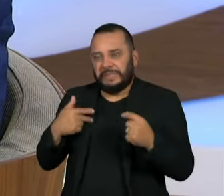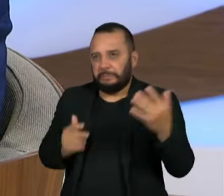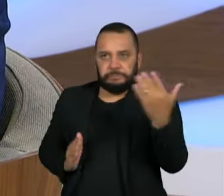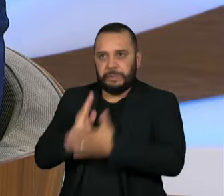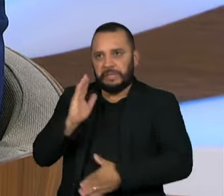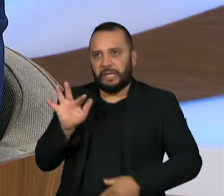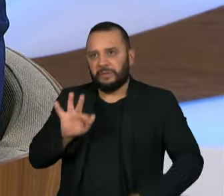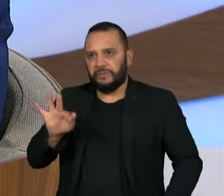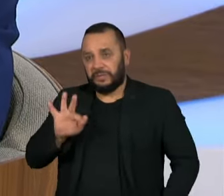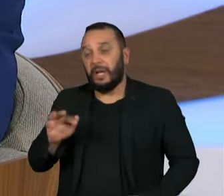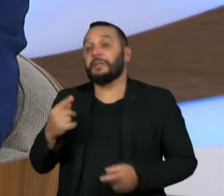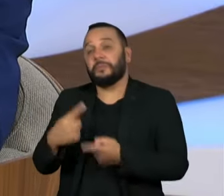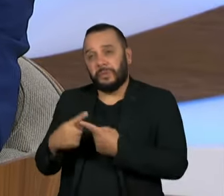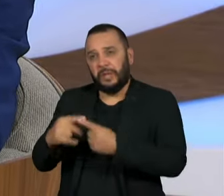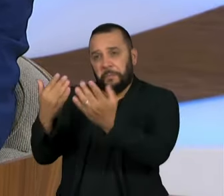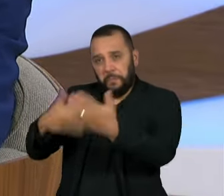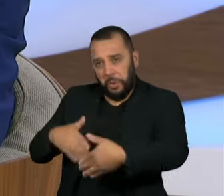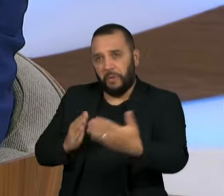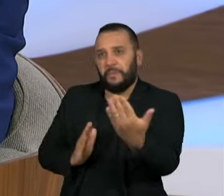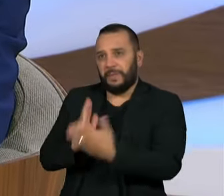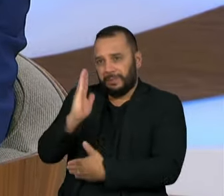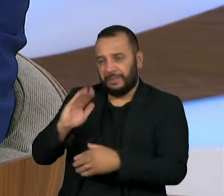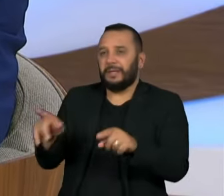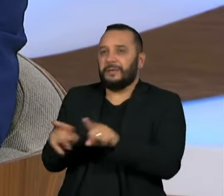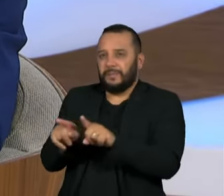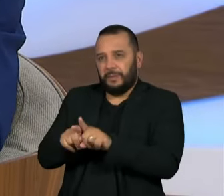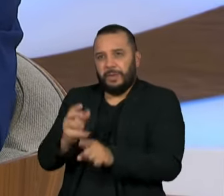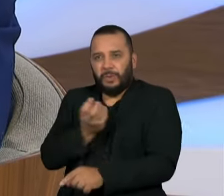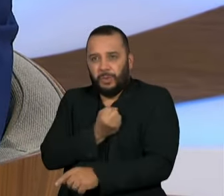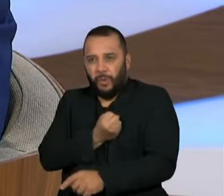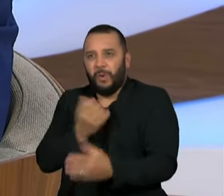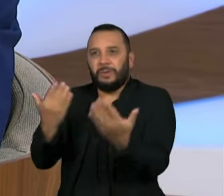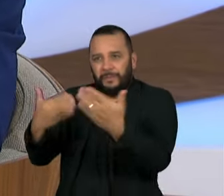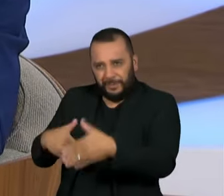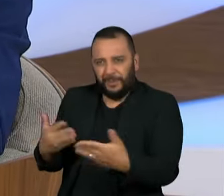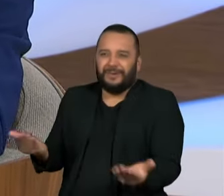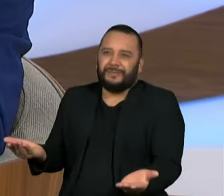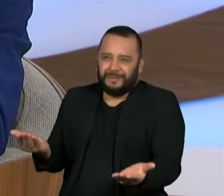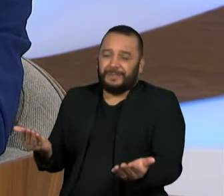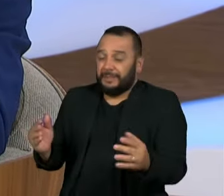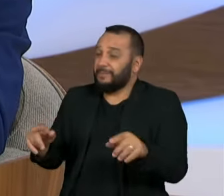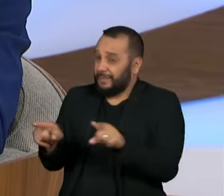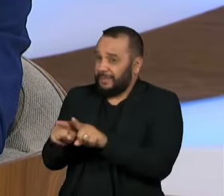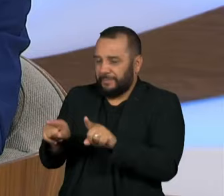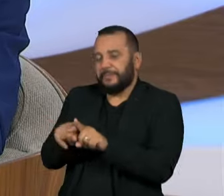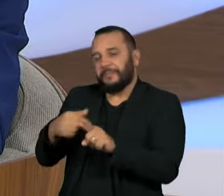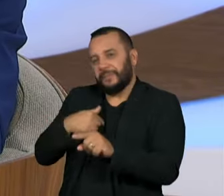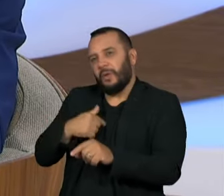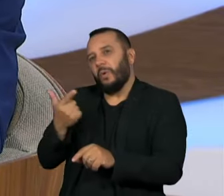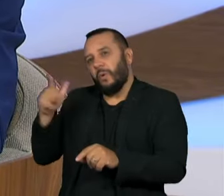only in exams and test scores, but in extracurricular activities.